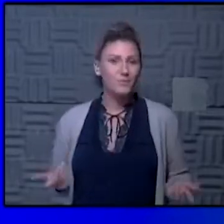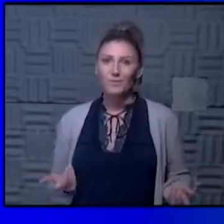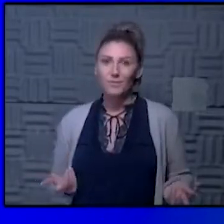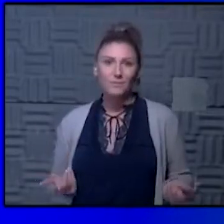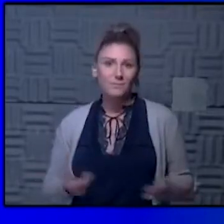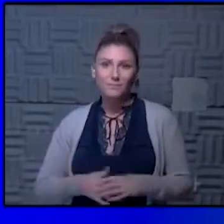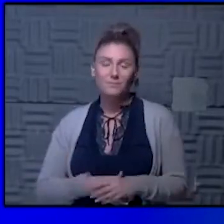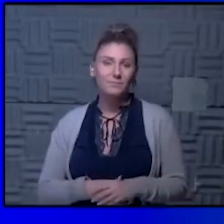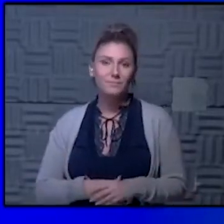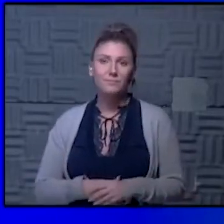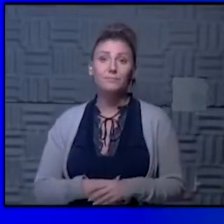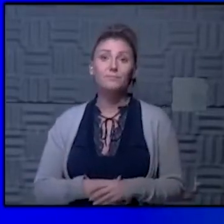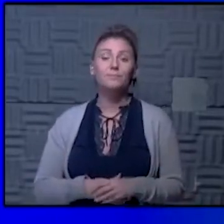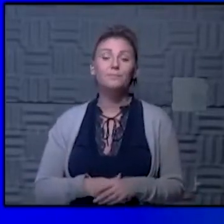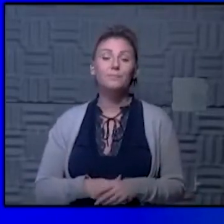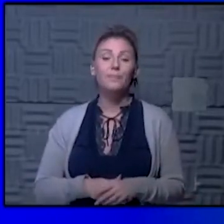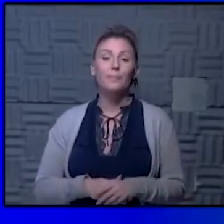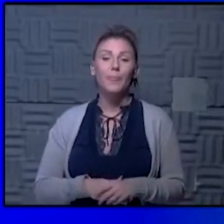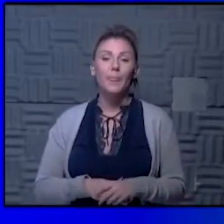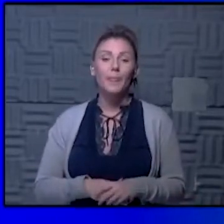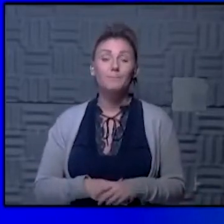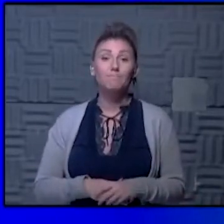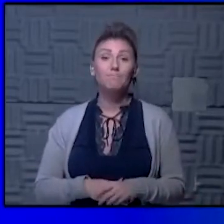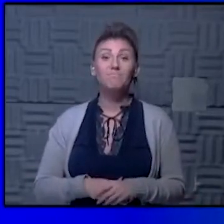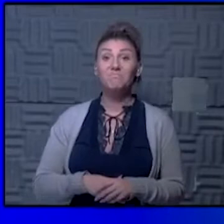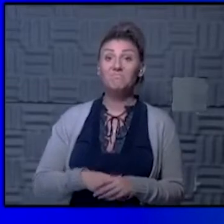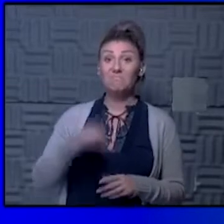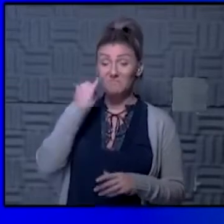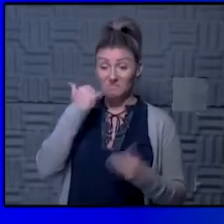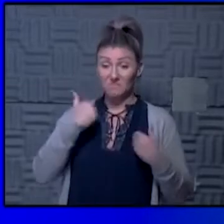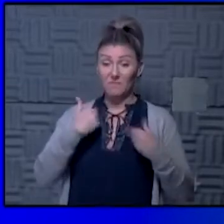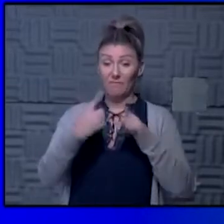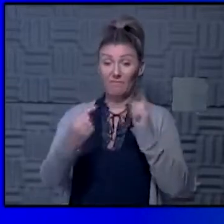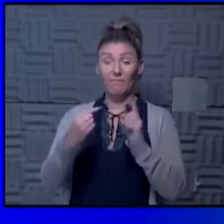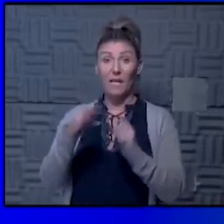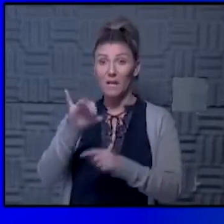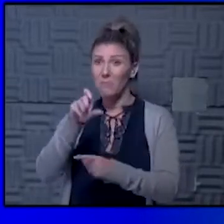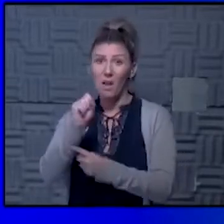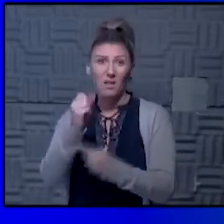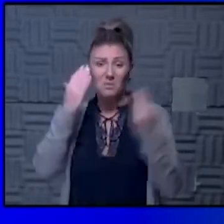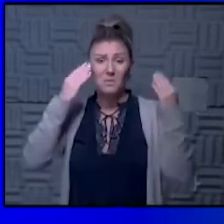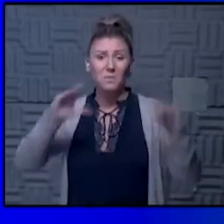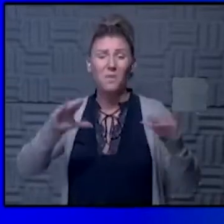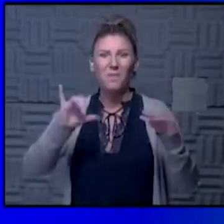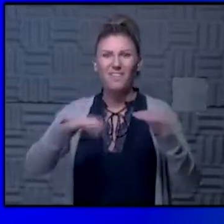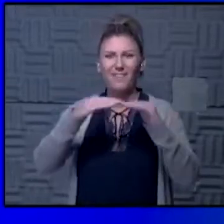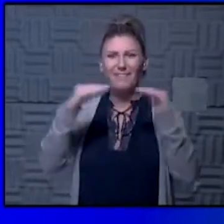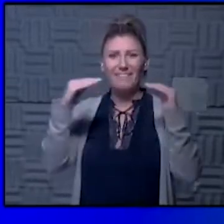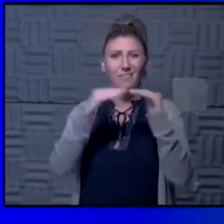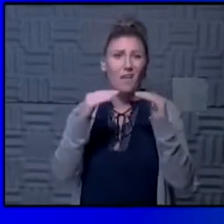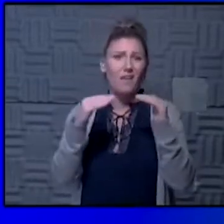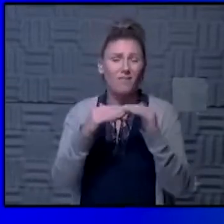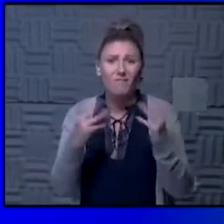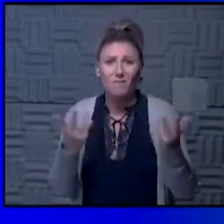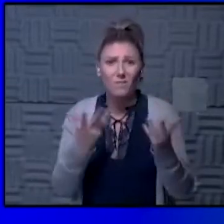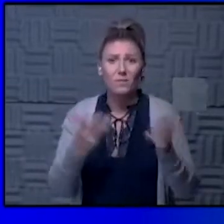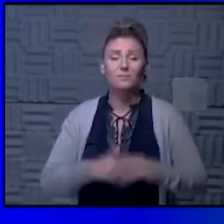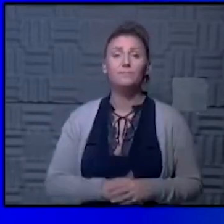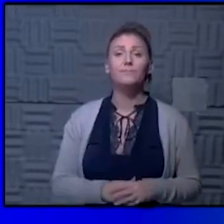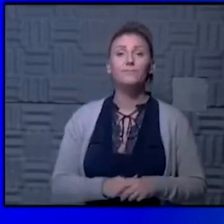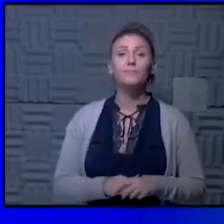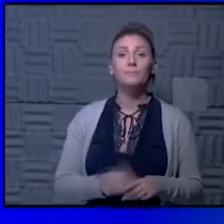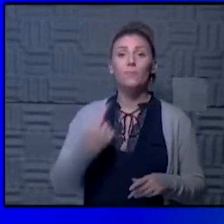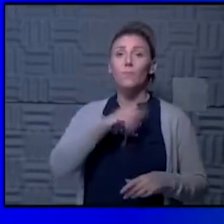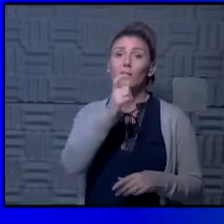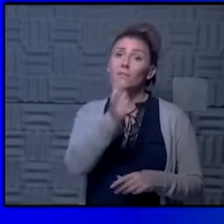And again, even if you have antibodies, we don't know what those levels of antibodies are. We just